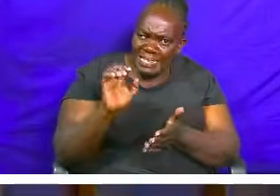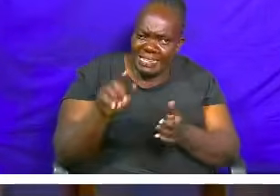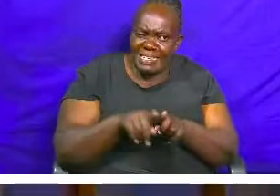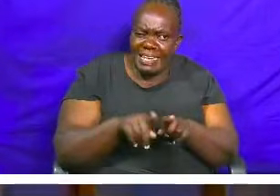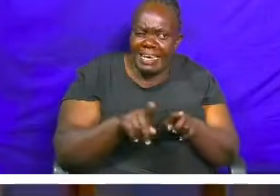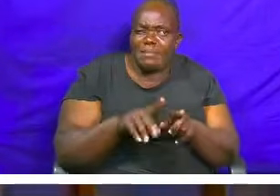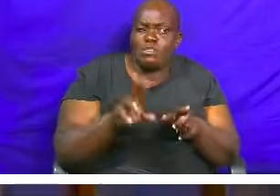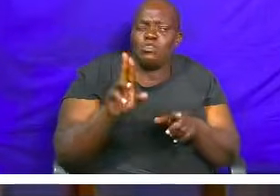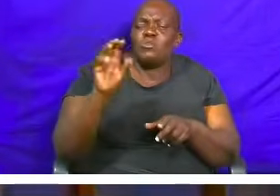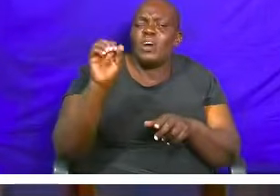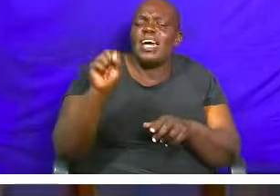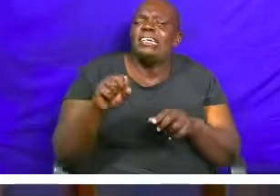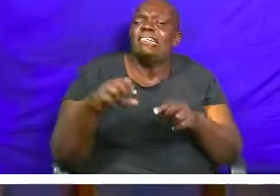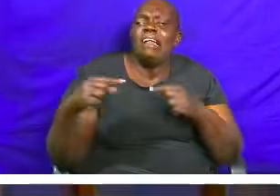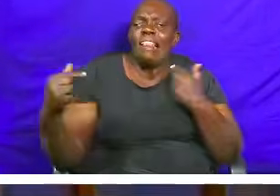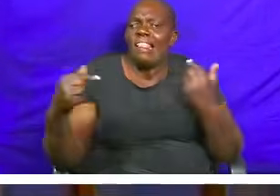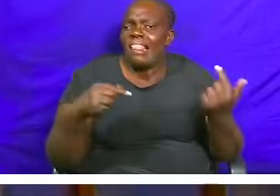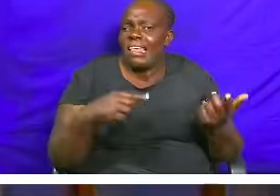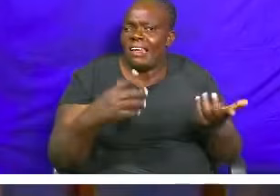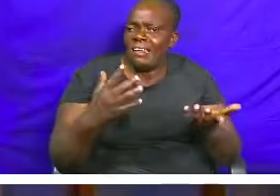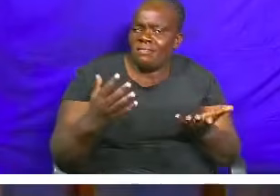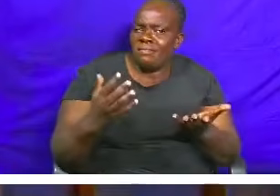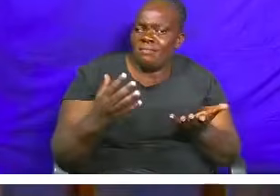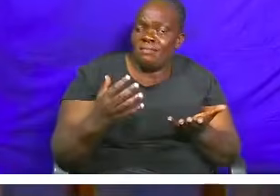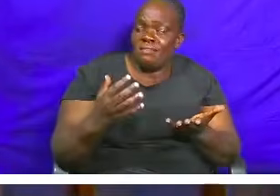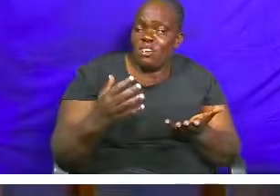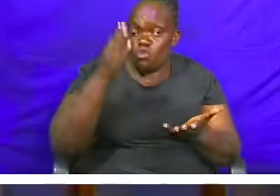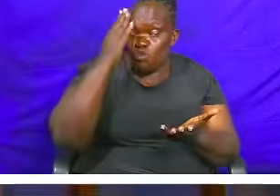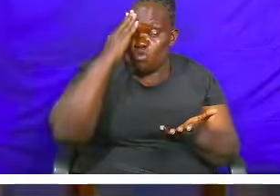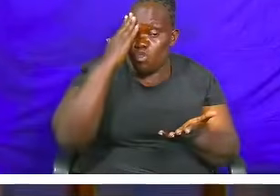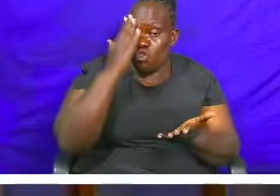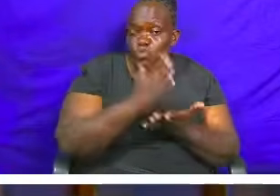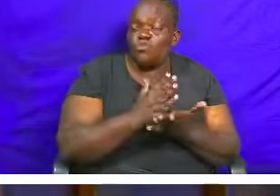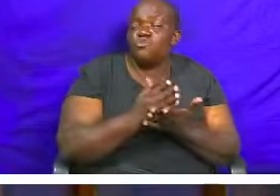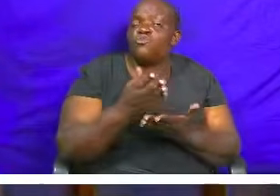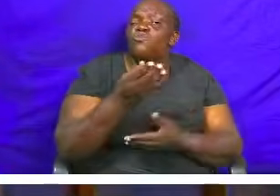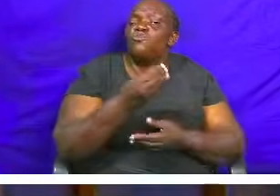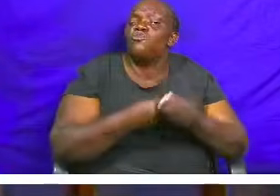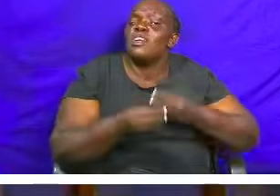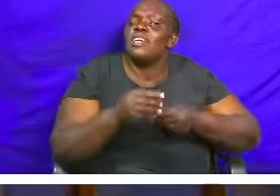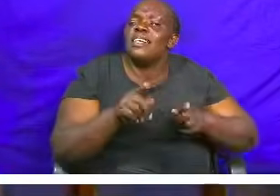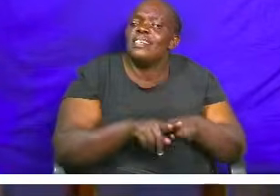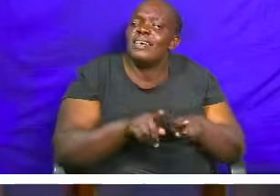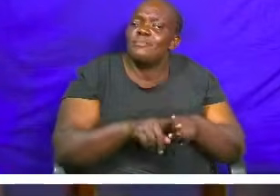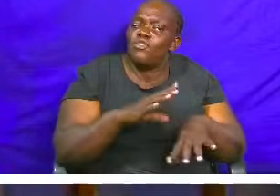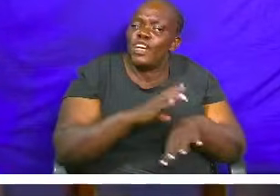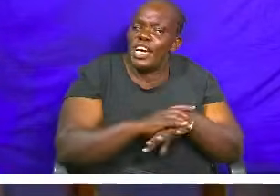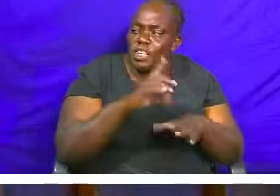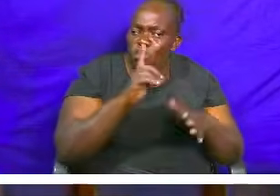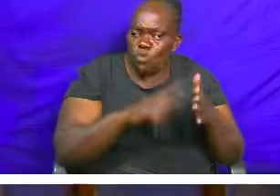the US, Israel, and Iran. And of course, you know that the Strait of Hormuz, where we get almost 20% of the world